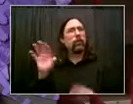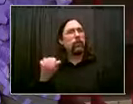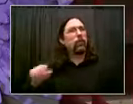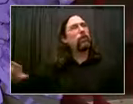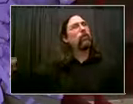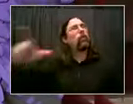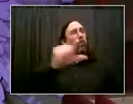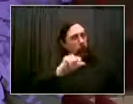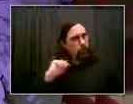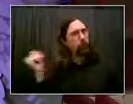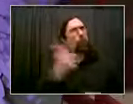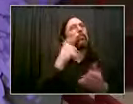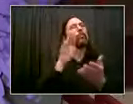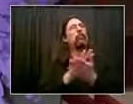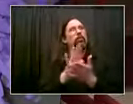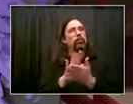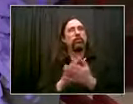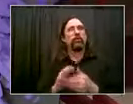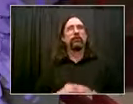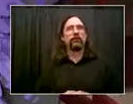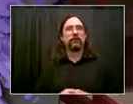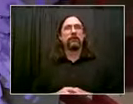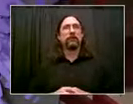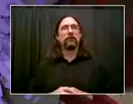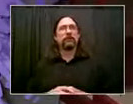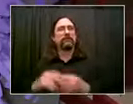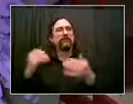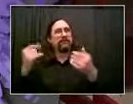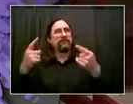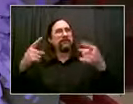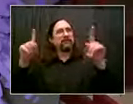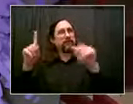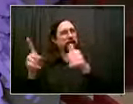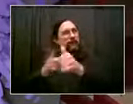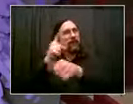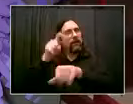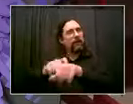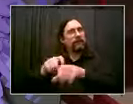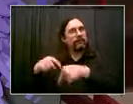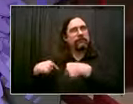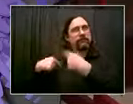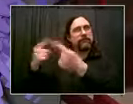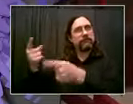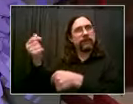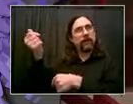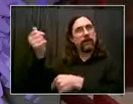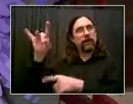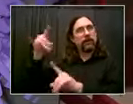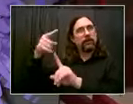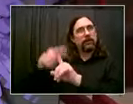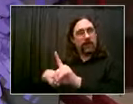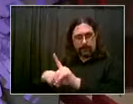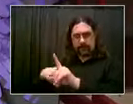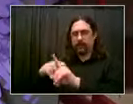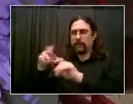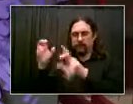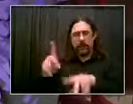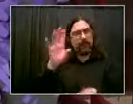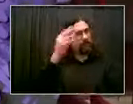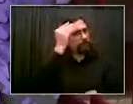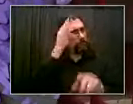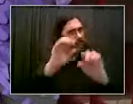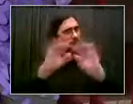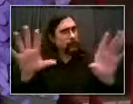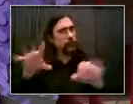first time in 18 months. There will not be a remote option. Because of that, there will be no COVID-related accommodations. The